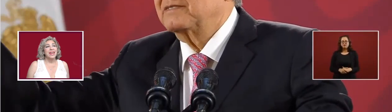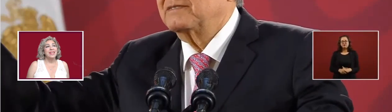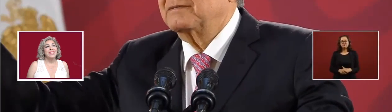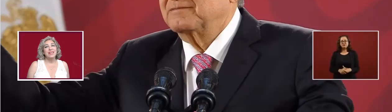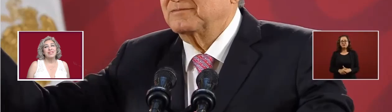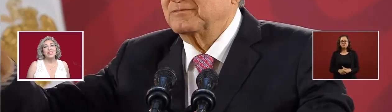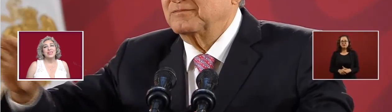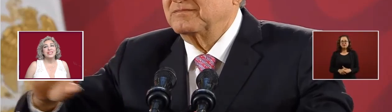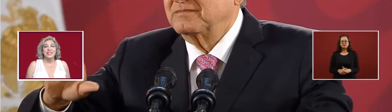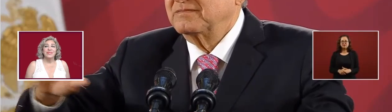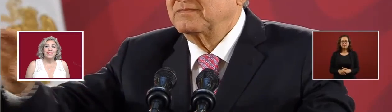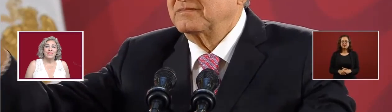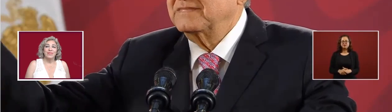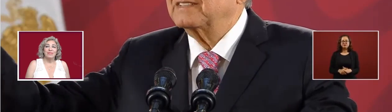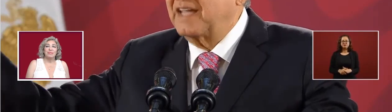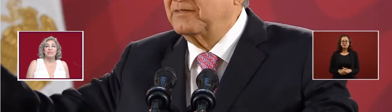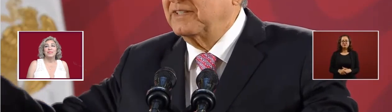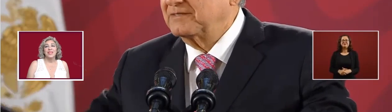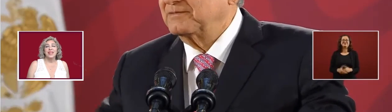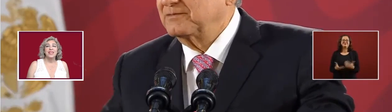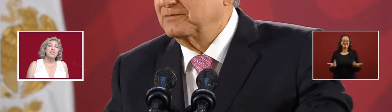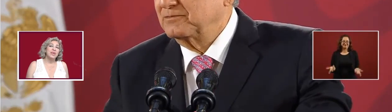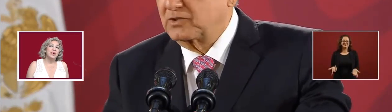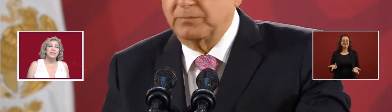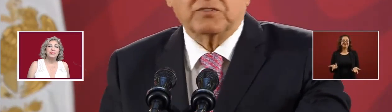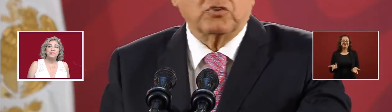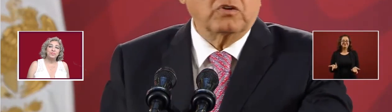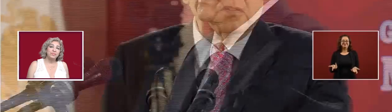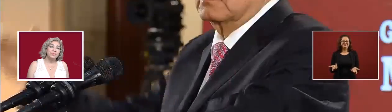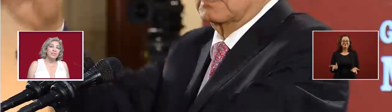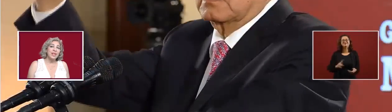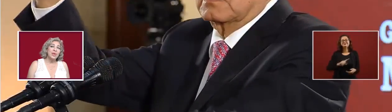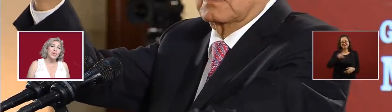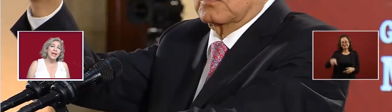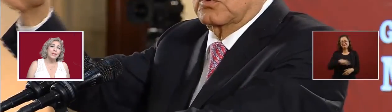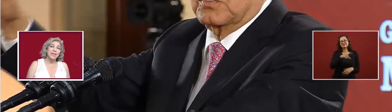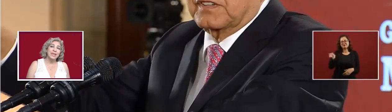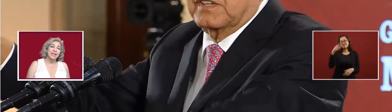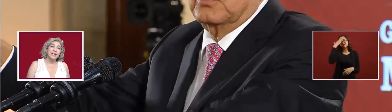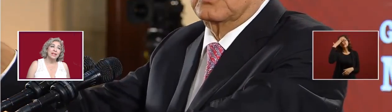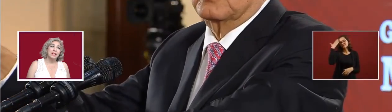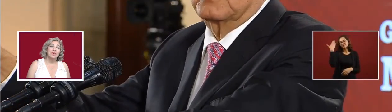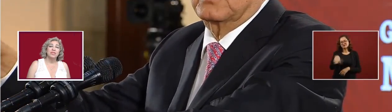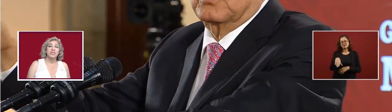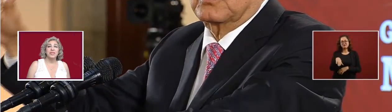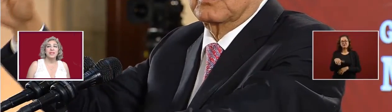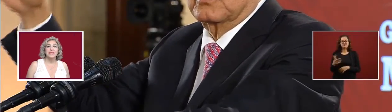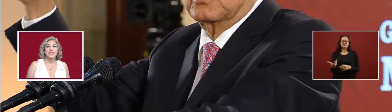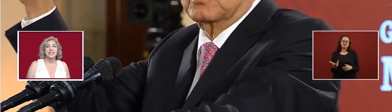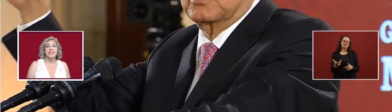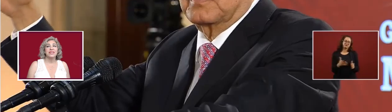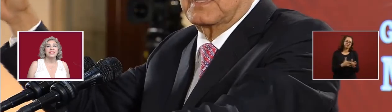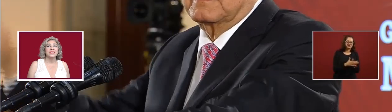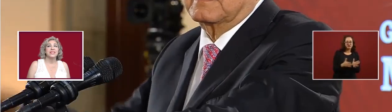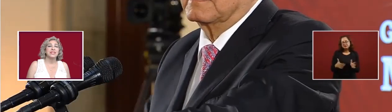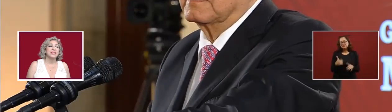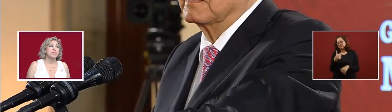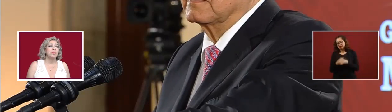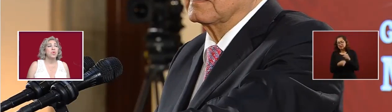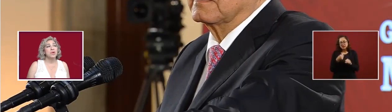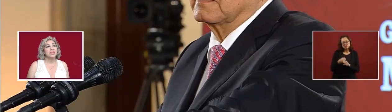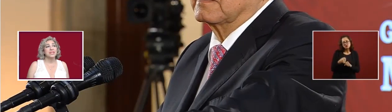and then of course you know what happened during the six years